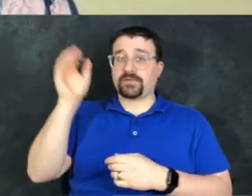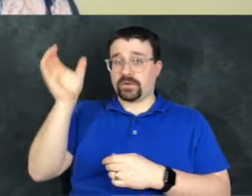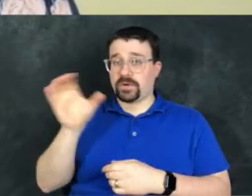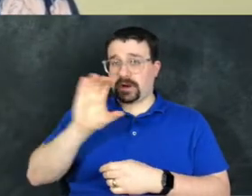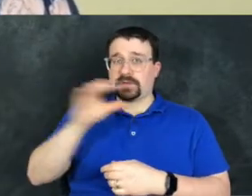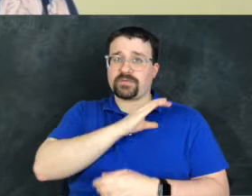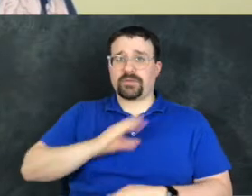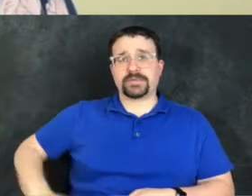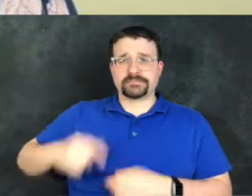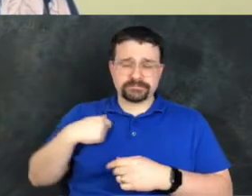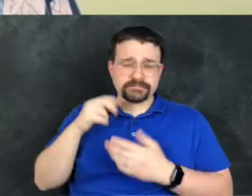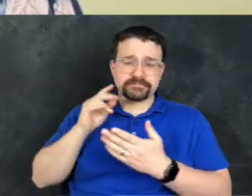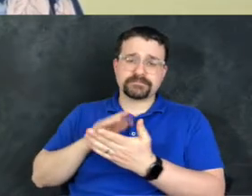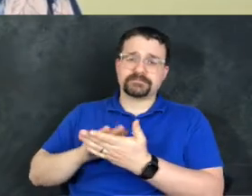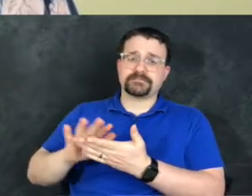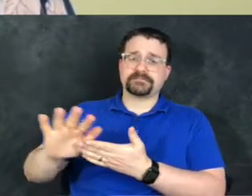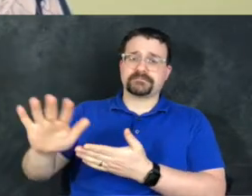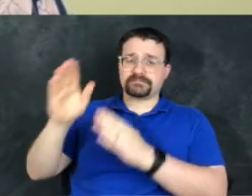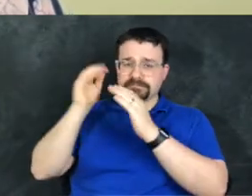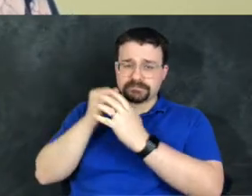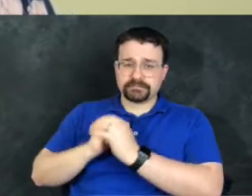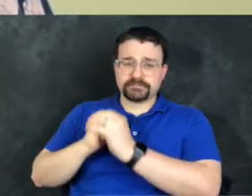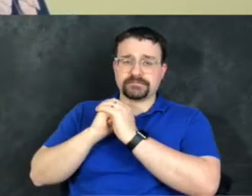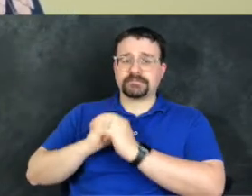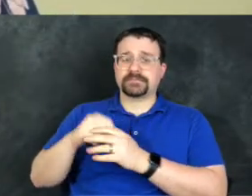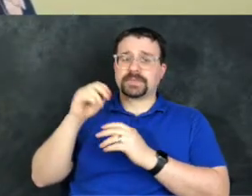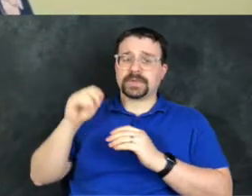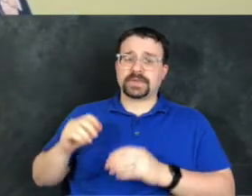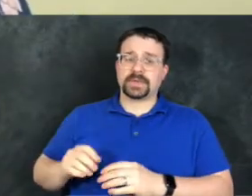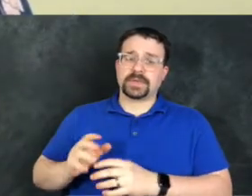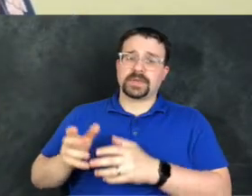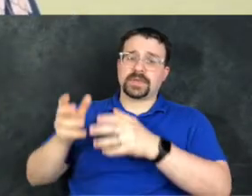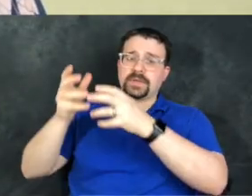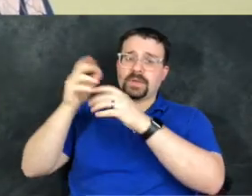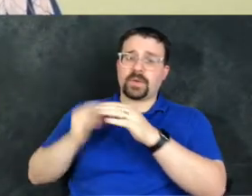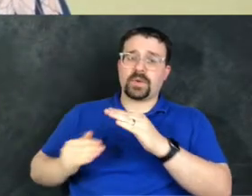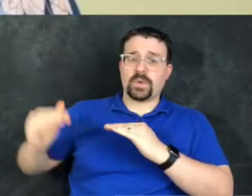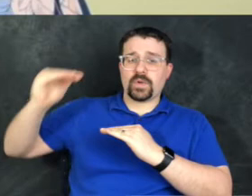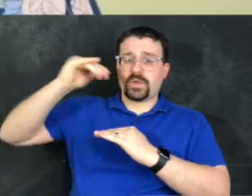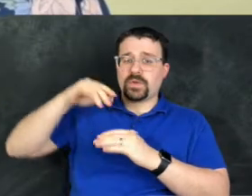Need the cross of Christ, I glory, turn.